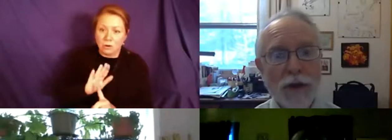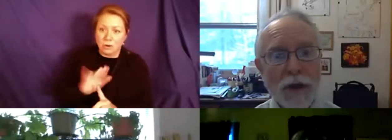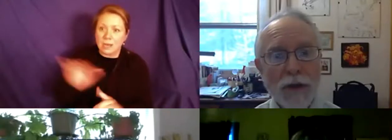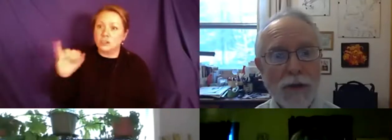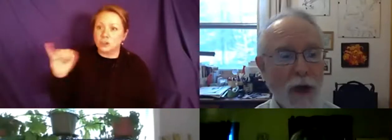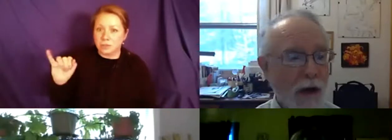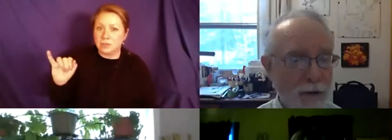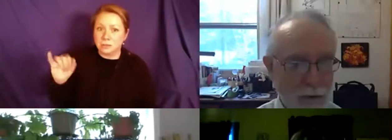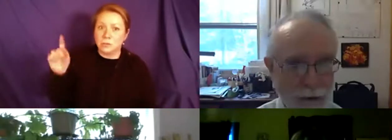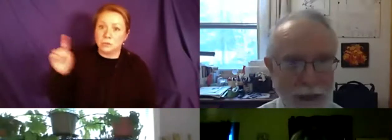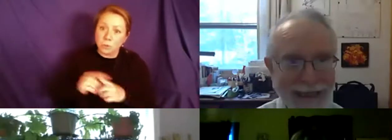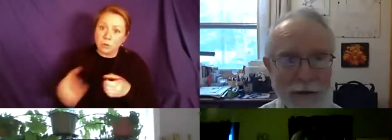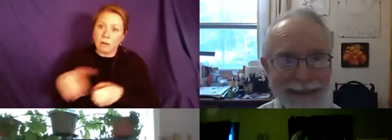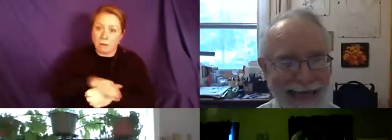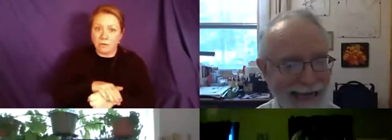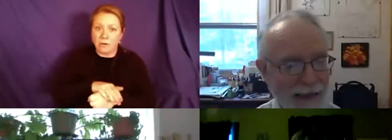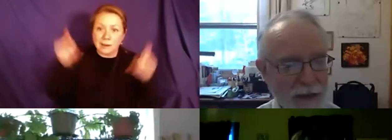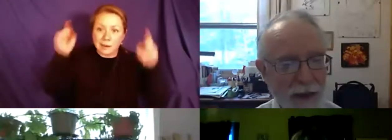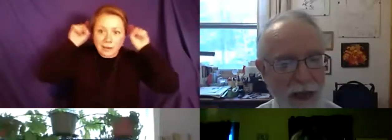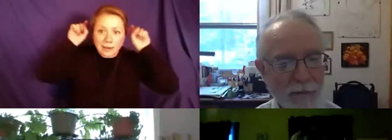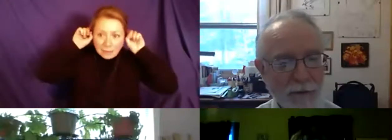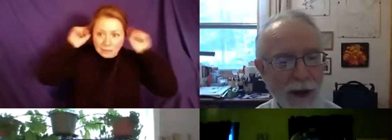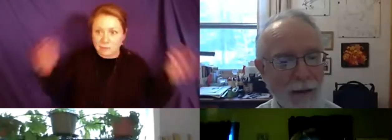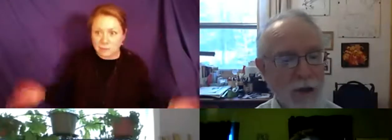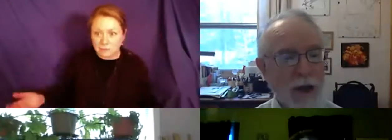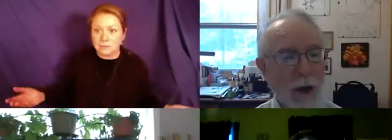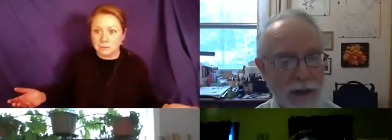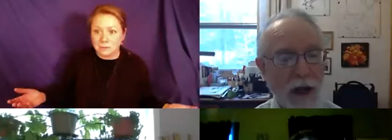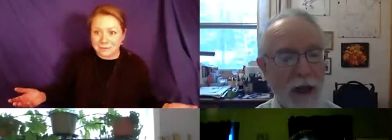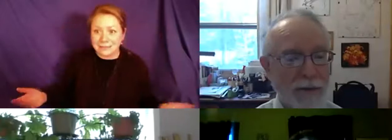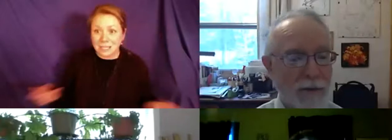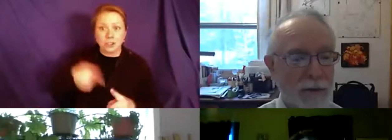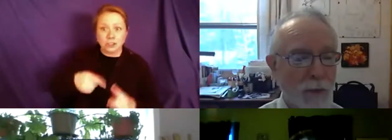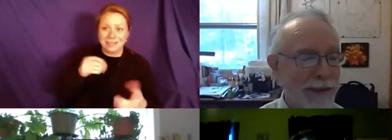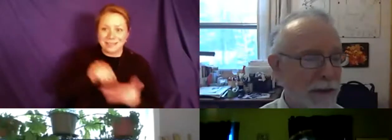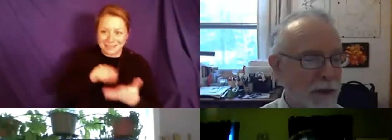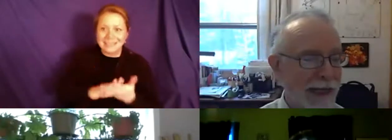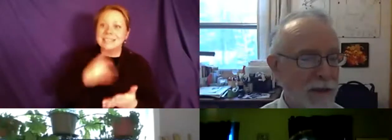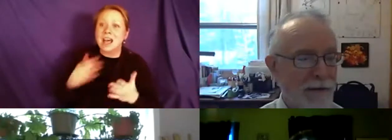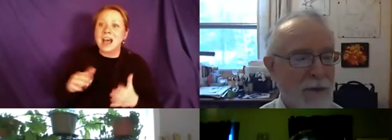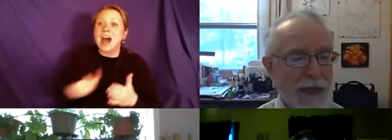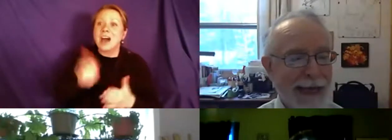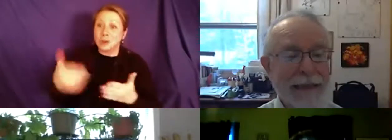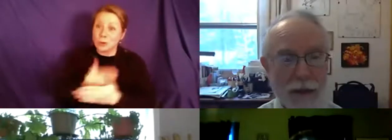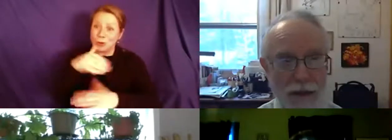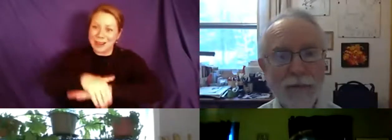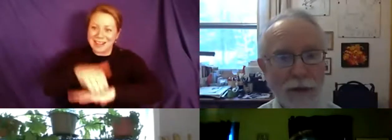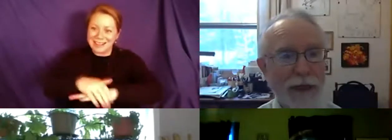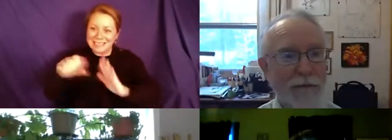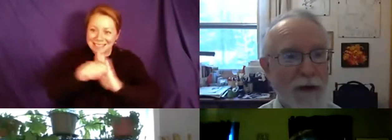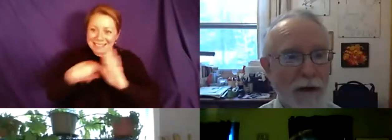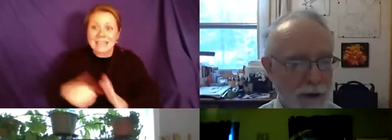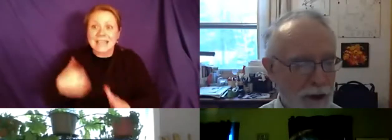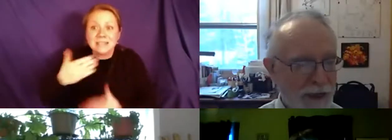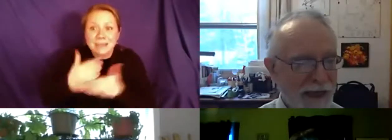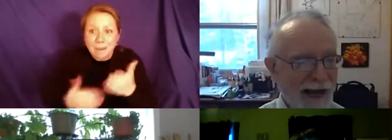insurance to cover hearing aids throughout. And she notes that all other New England states have at least some degree